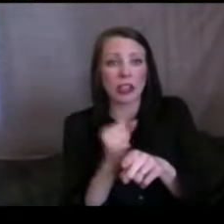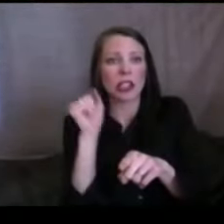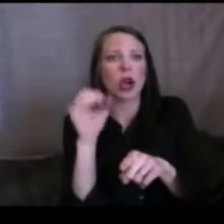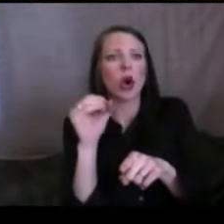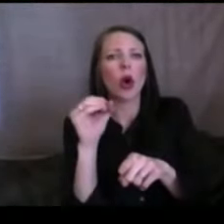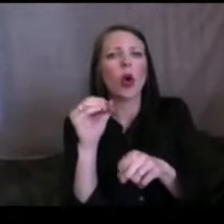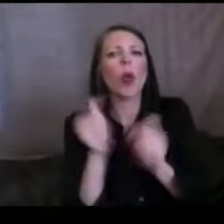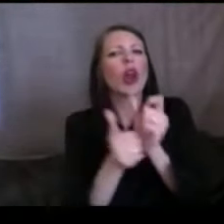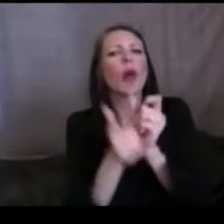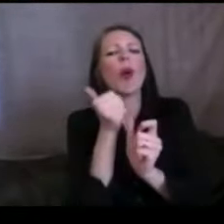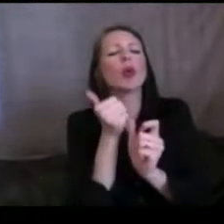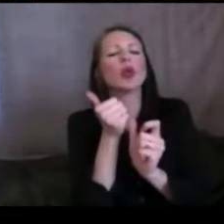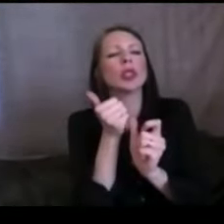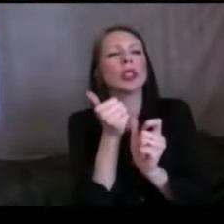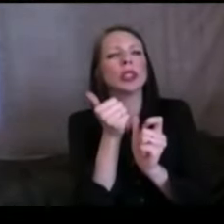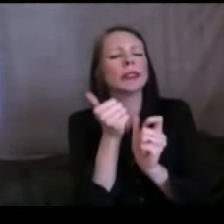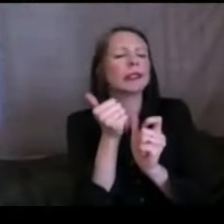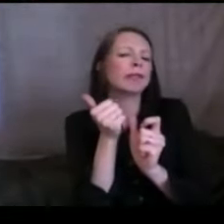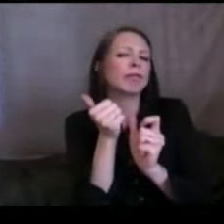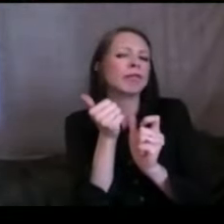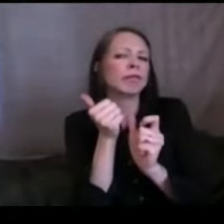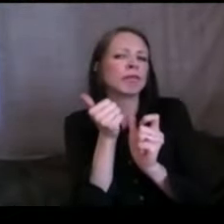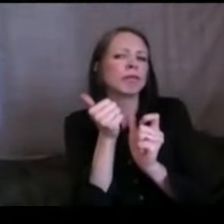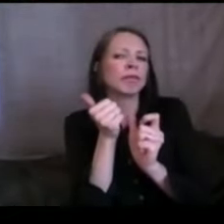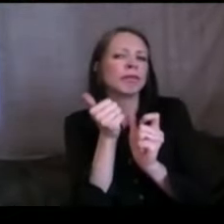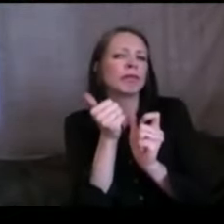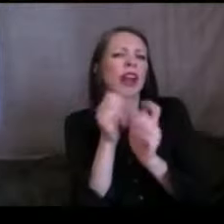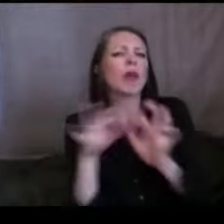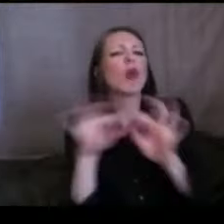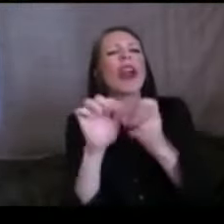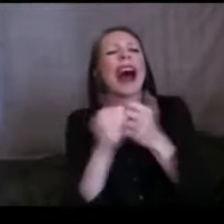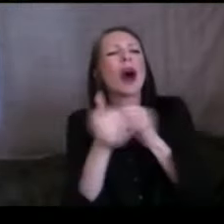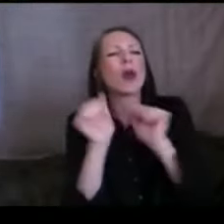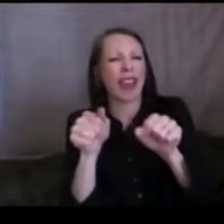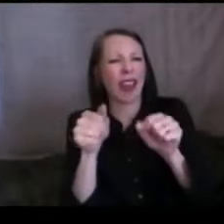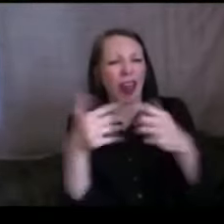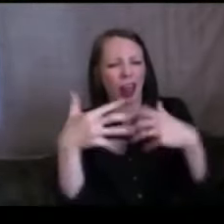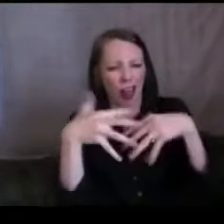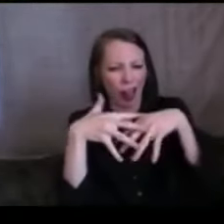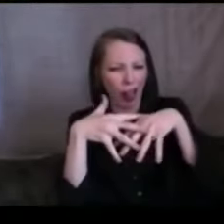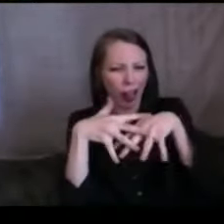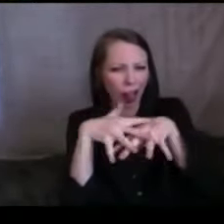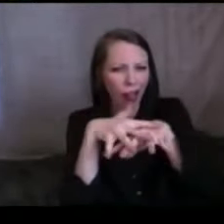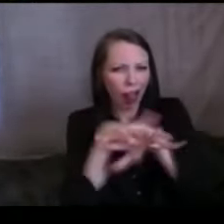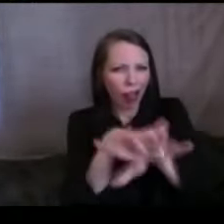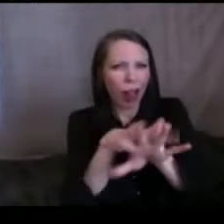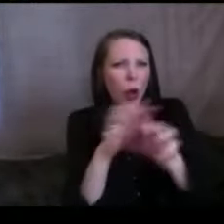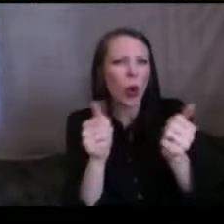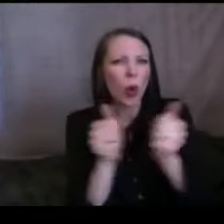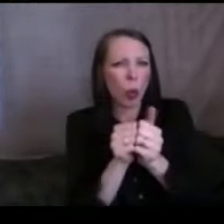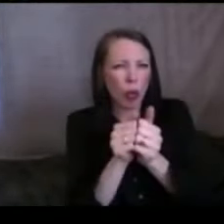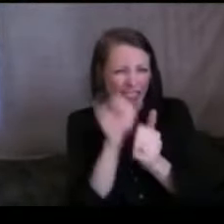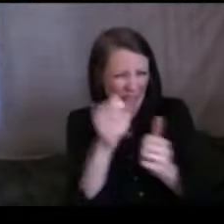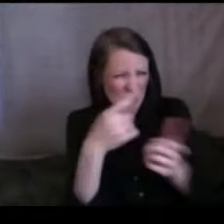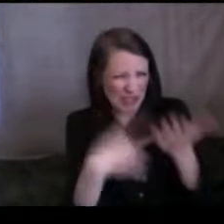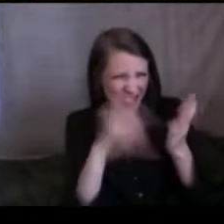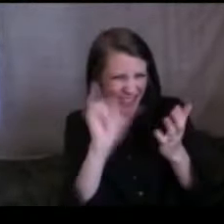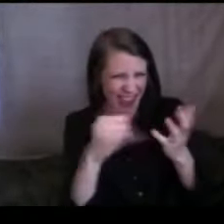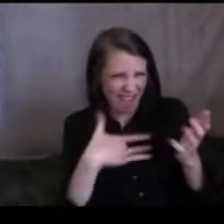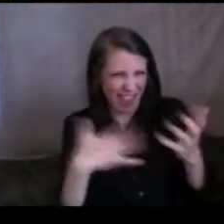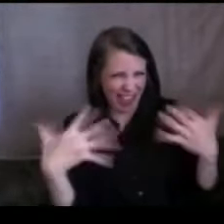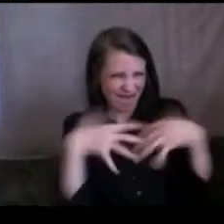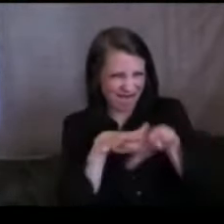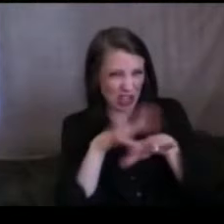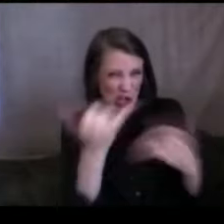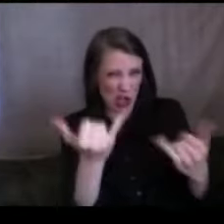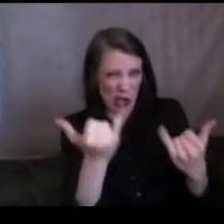most important ways someone can assimilate into another culture is to have a job and have a community. Can you talk a little bit about that? As you're now